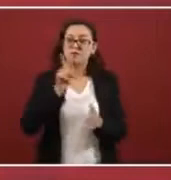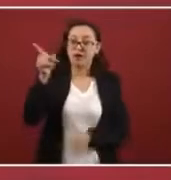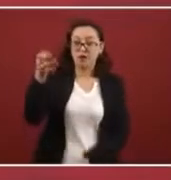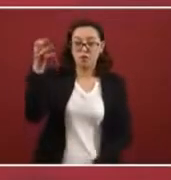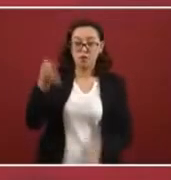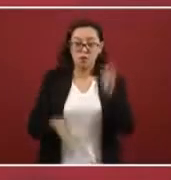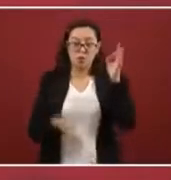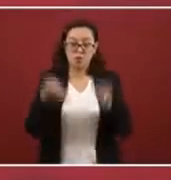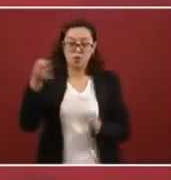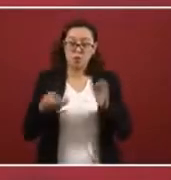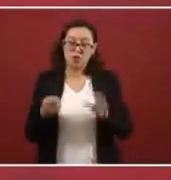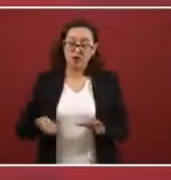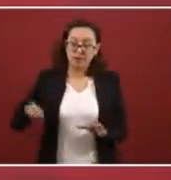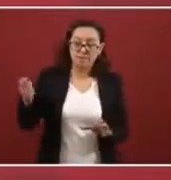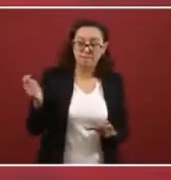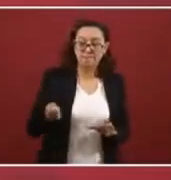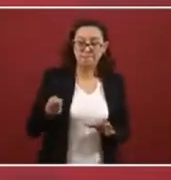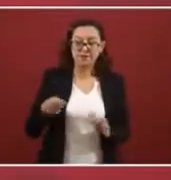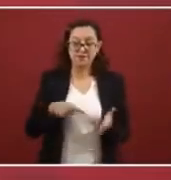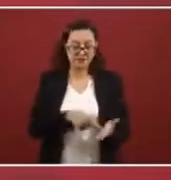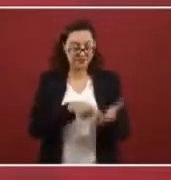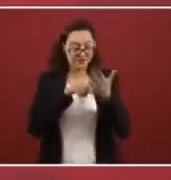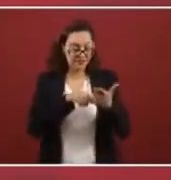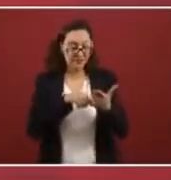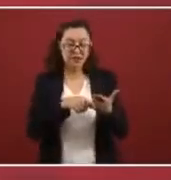judge for my